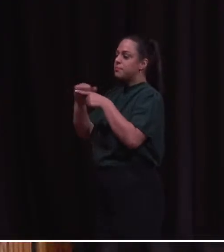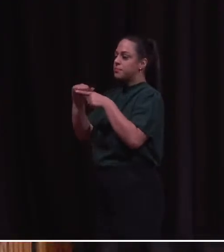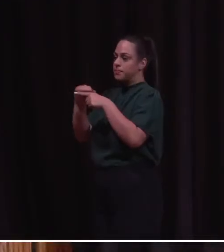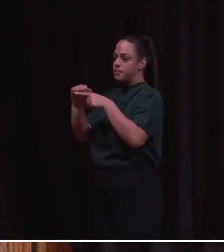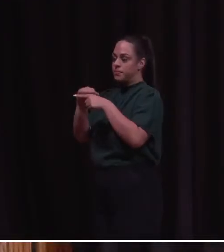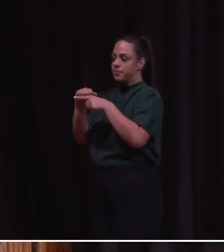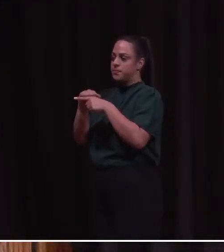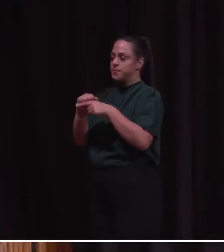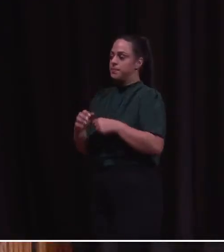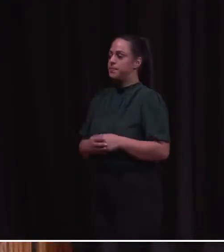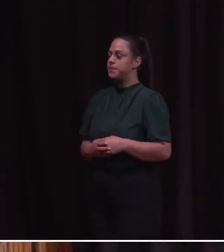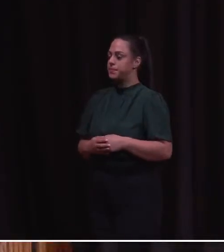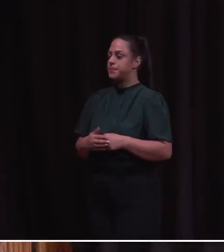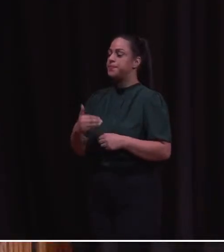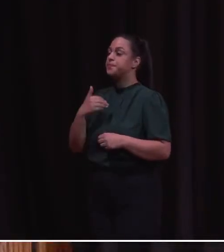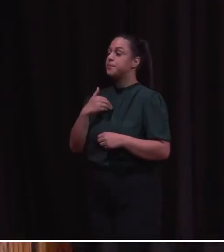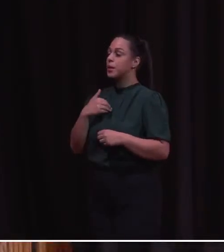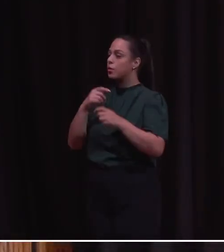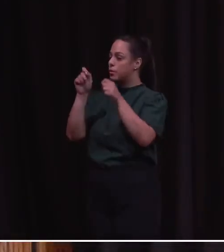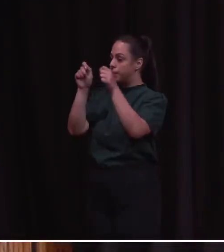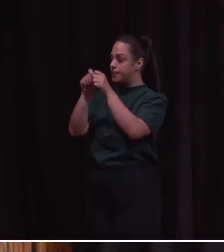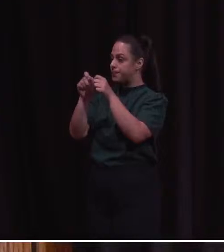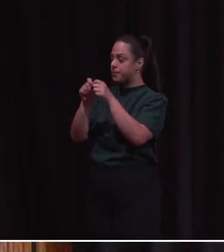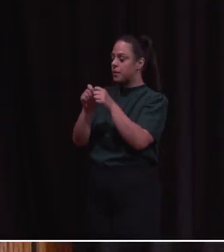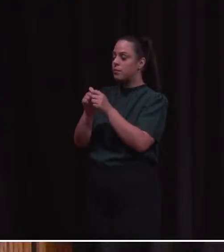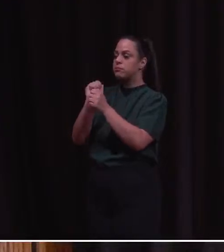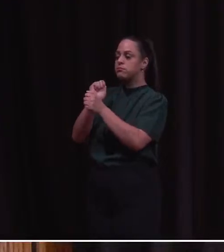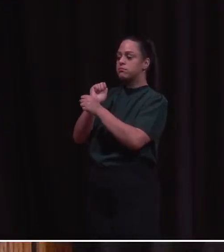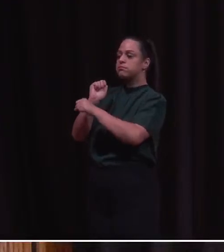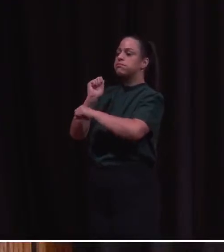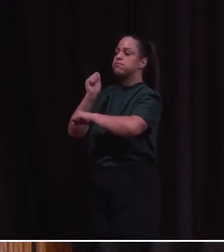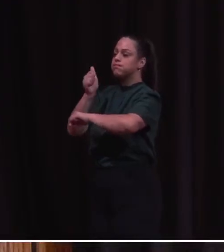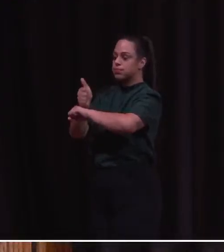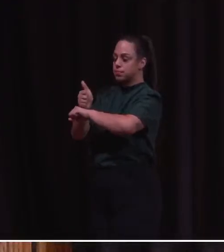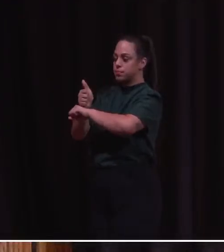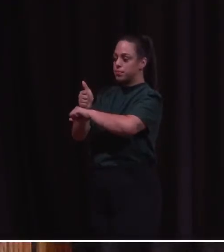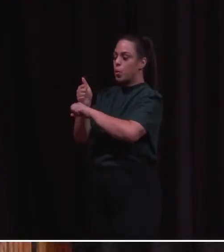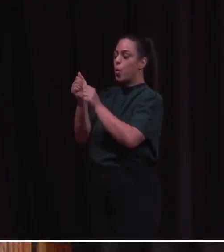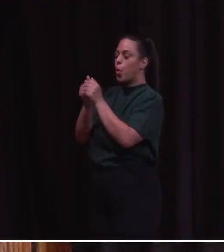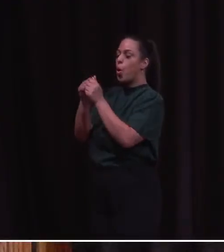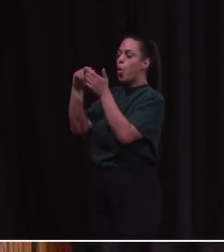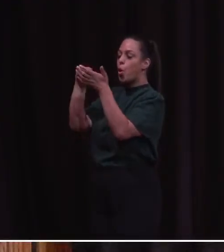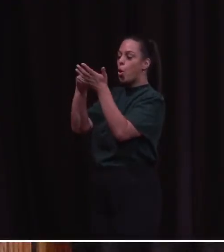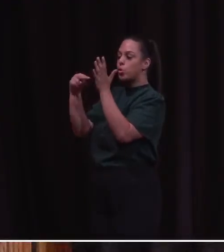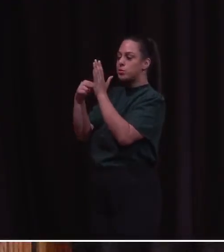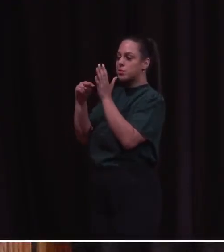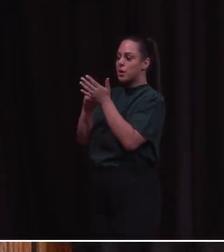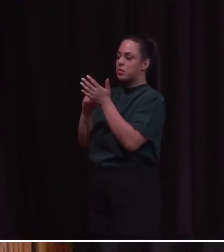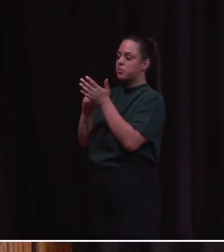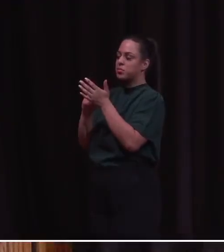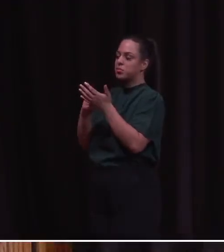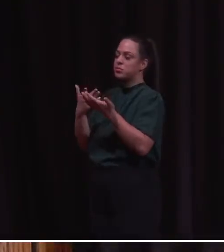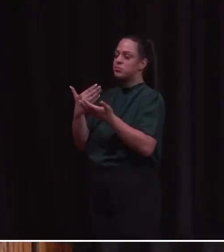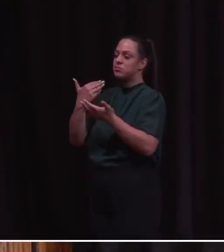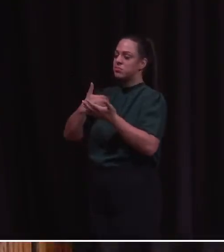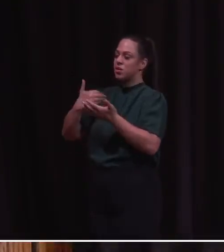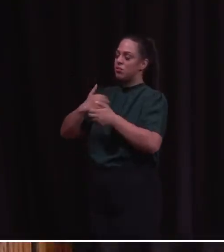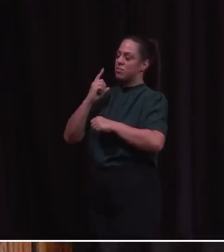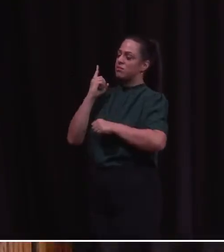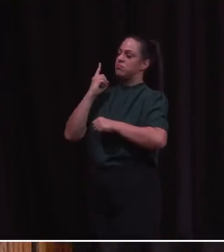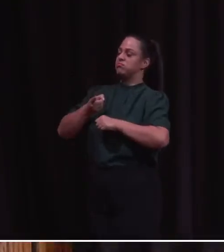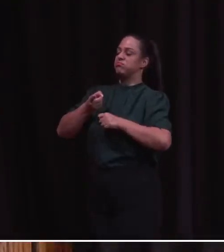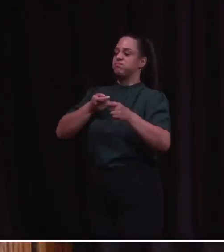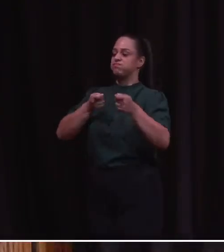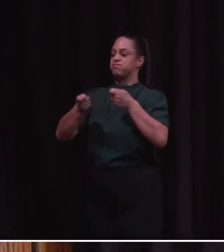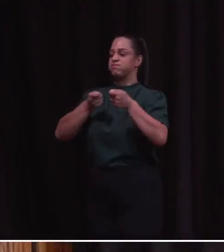effect of the imposition of the patriarchal colonial state. I lamented what I call the wages of colonization. More